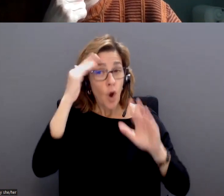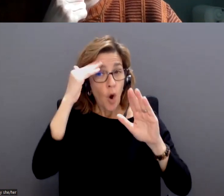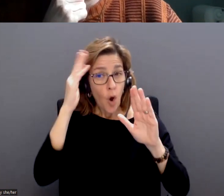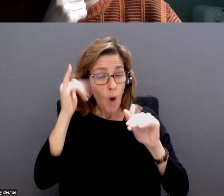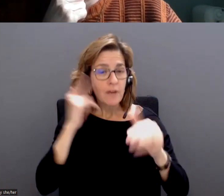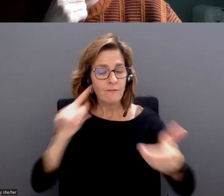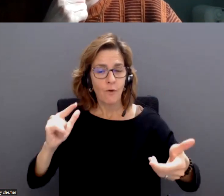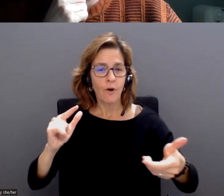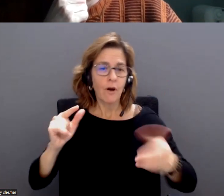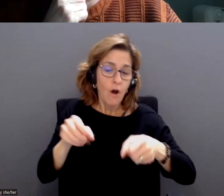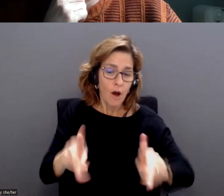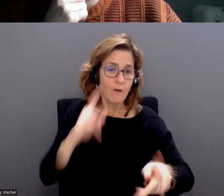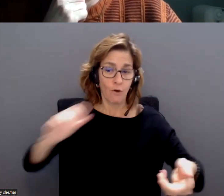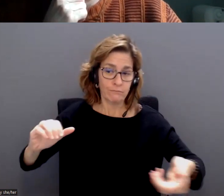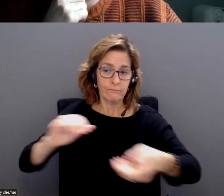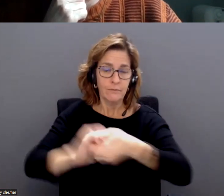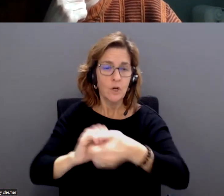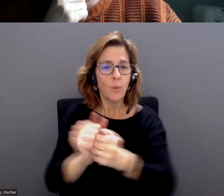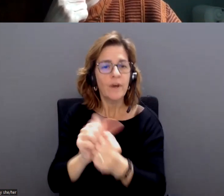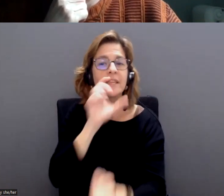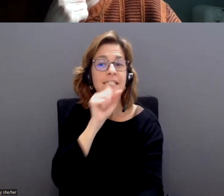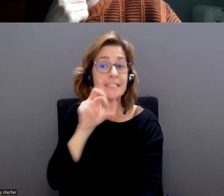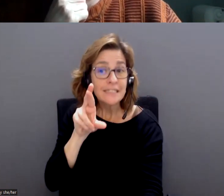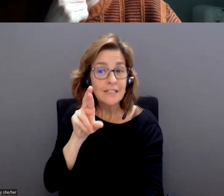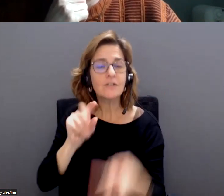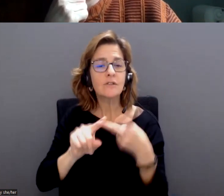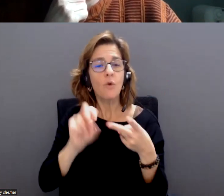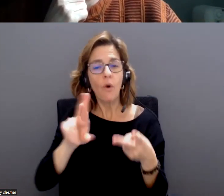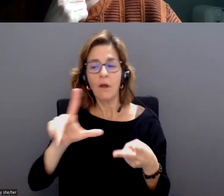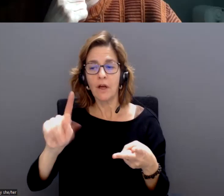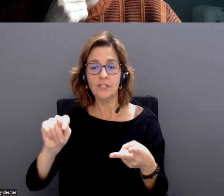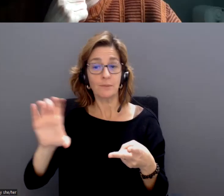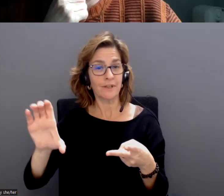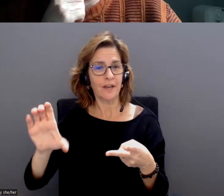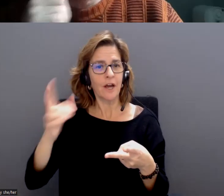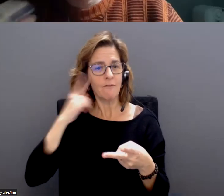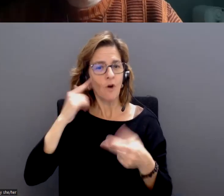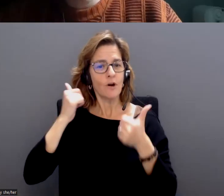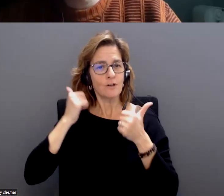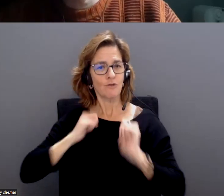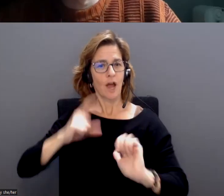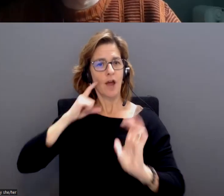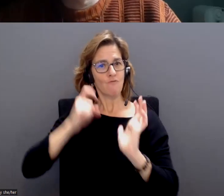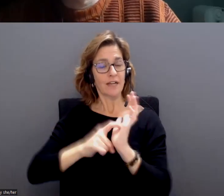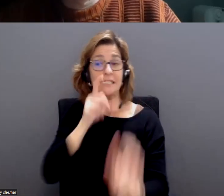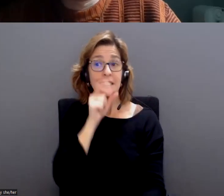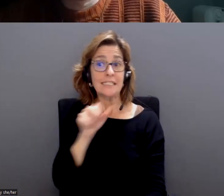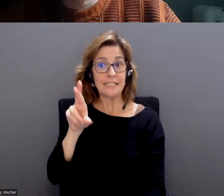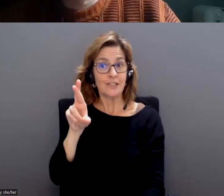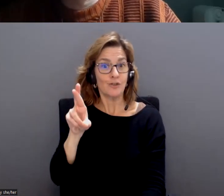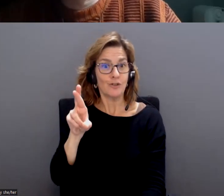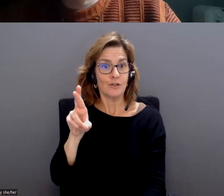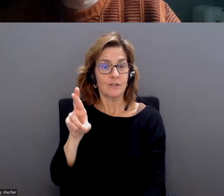with more senior sectors or long-term care in addressing the reality, the sheer fact